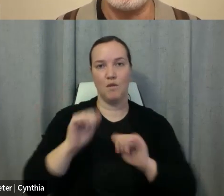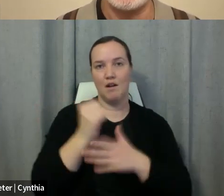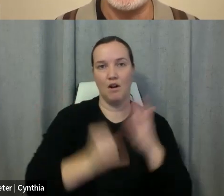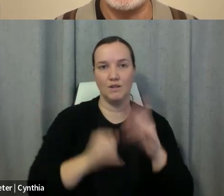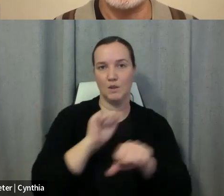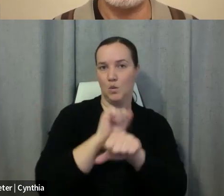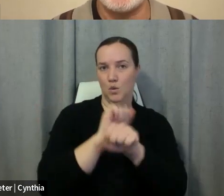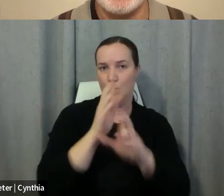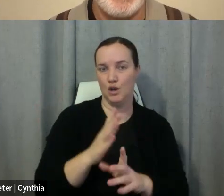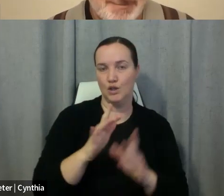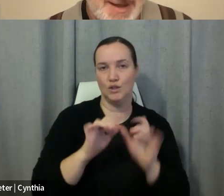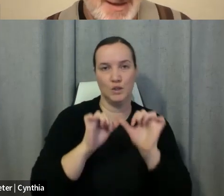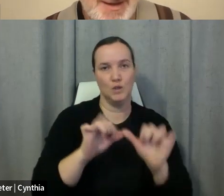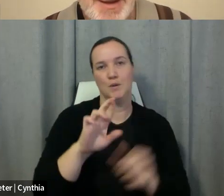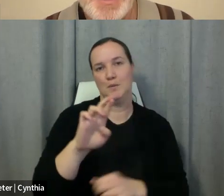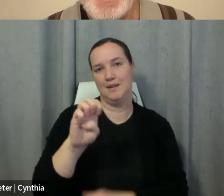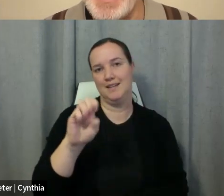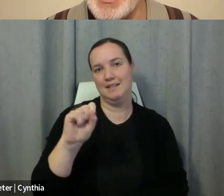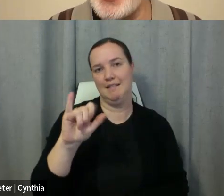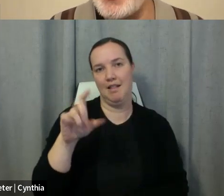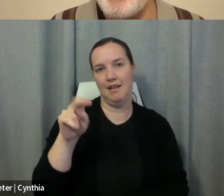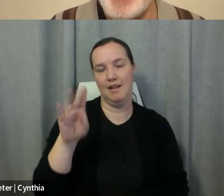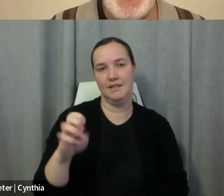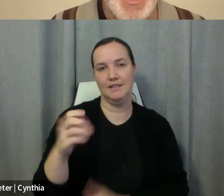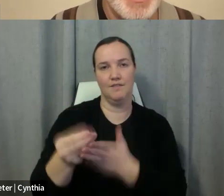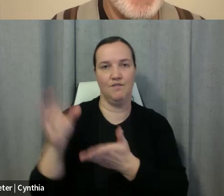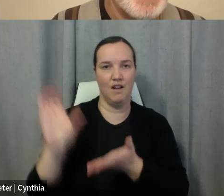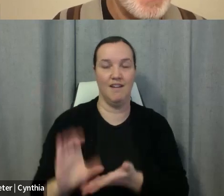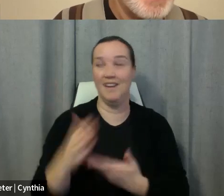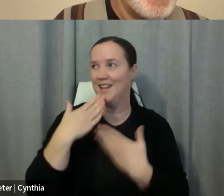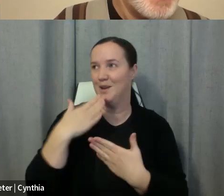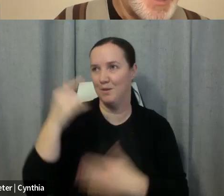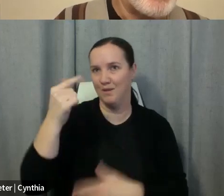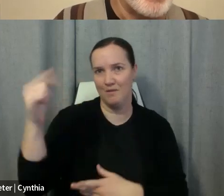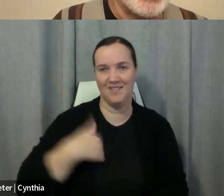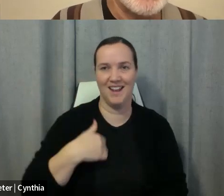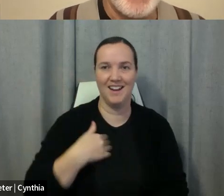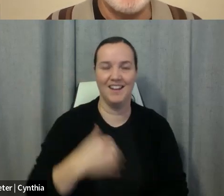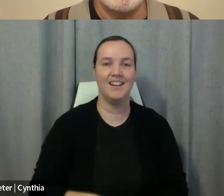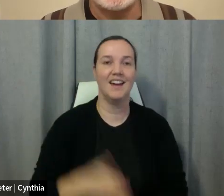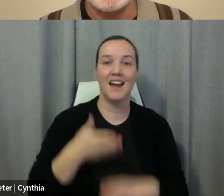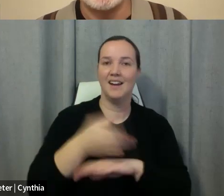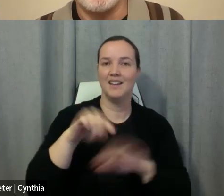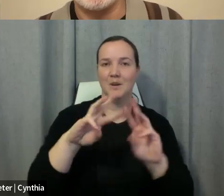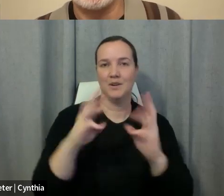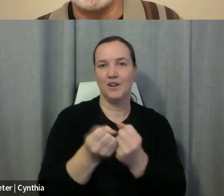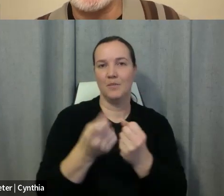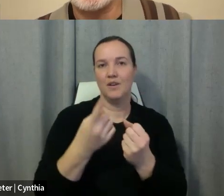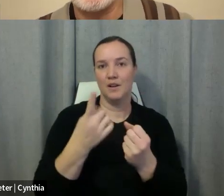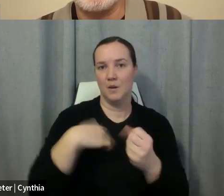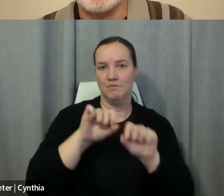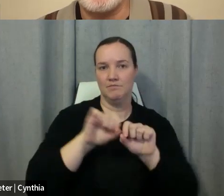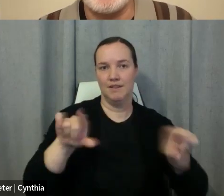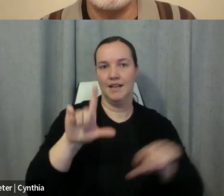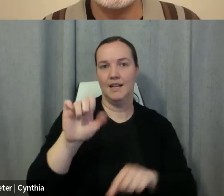Workers Resilience Fund. Thank you, Government of Canada. After the workshop, we will be sending you all a link